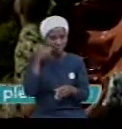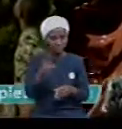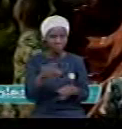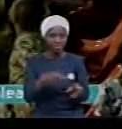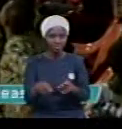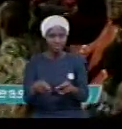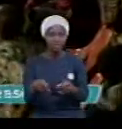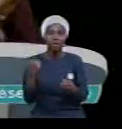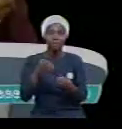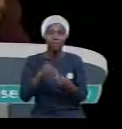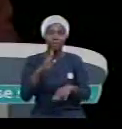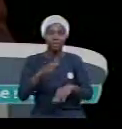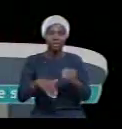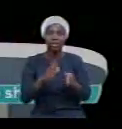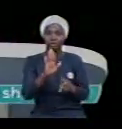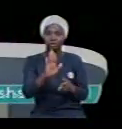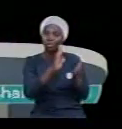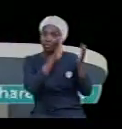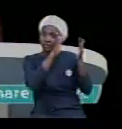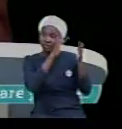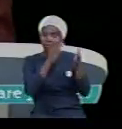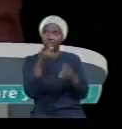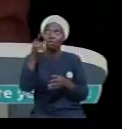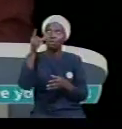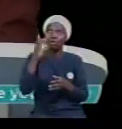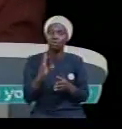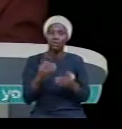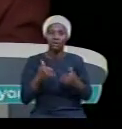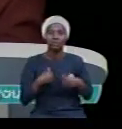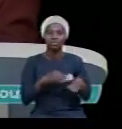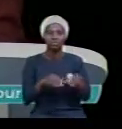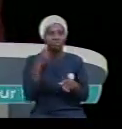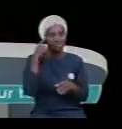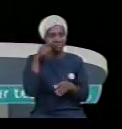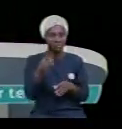More than your expectation, God has done for you.